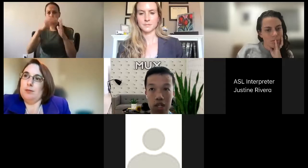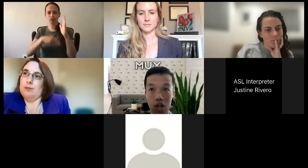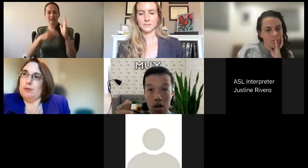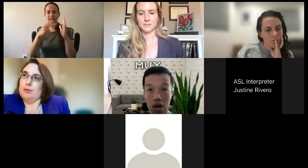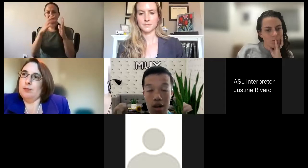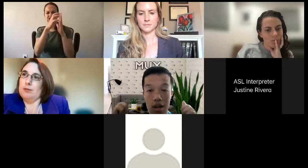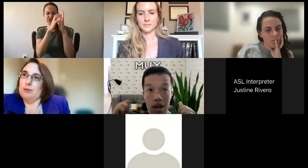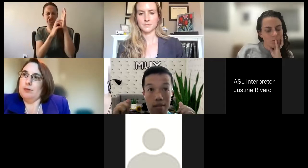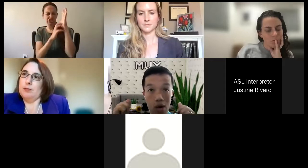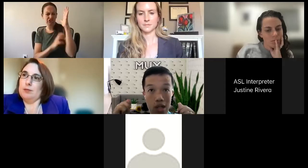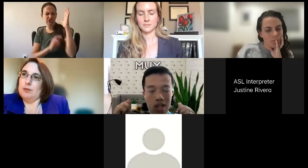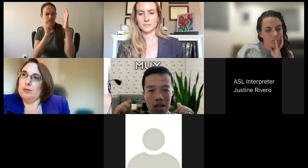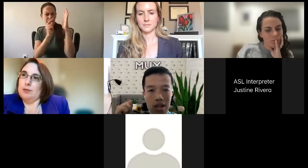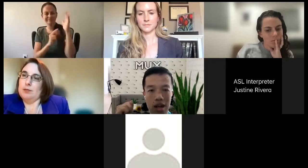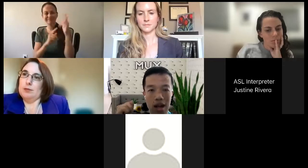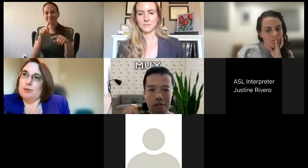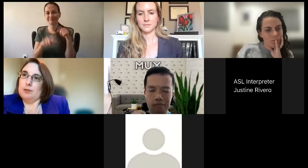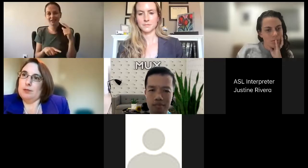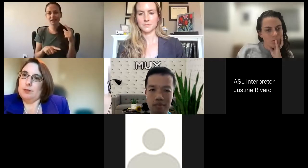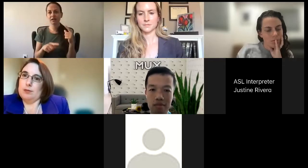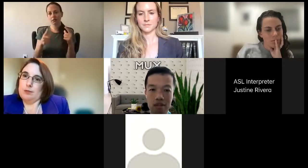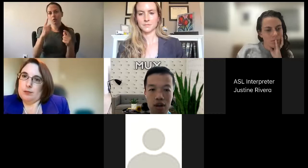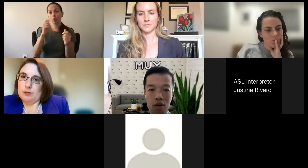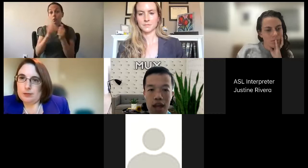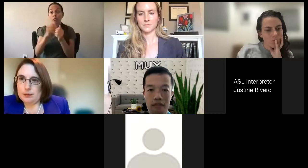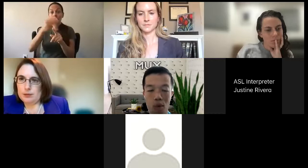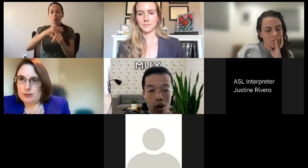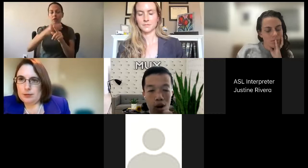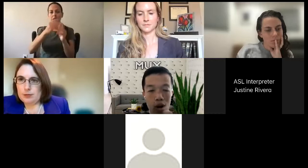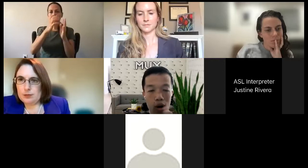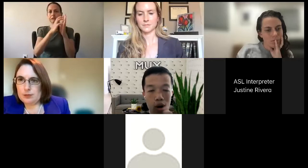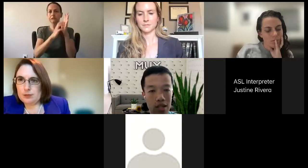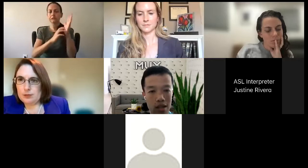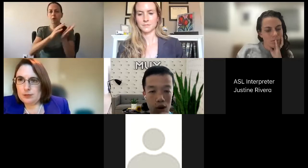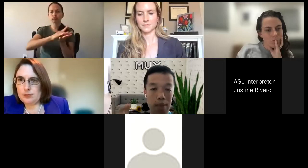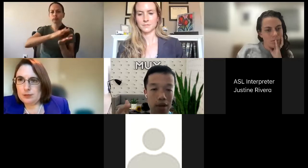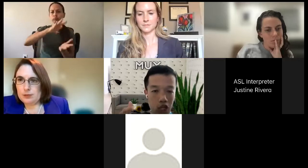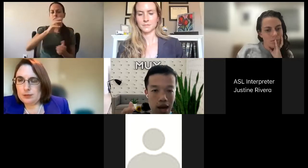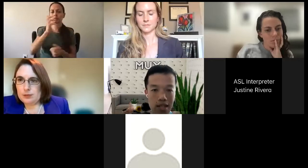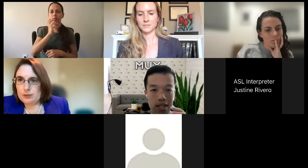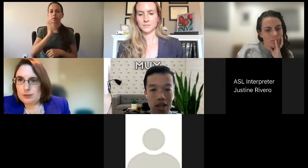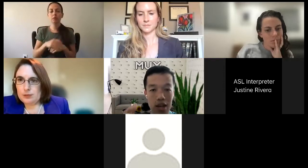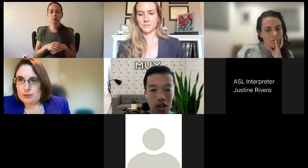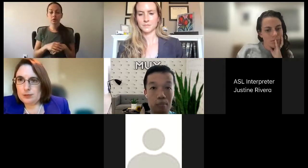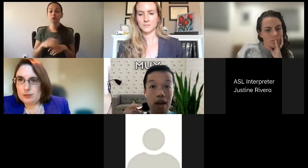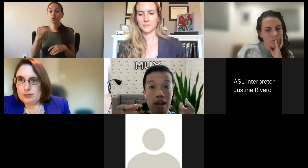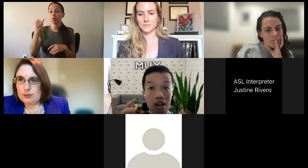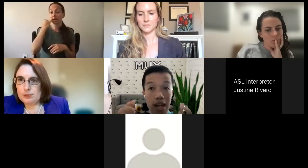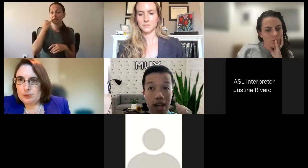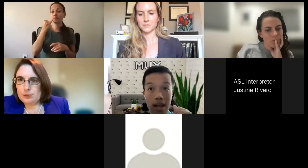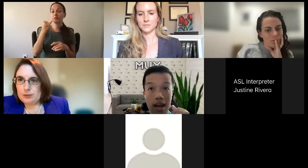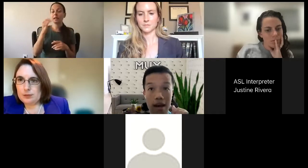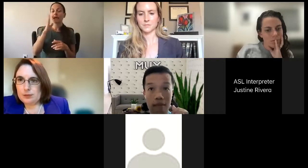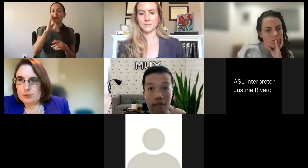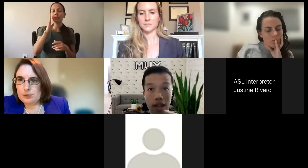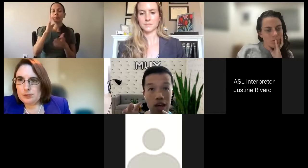and regulations that occur in mortgages. So if mortgages in the mortgage application process could better